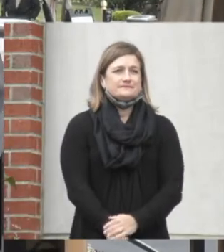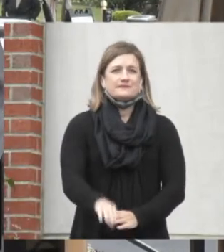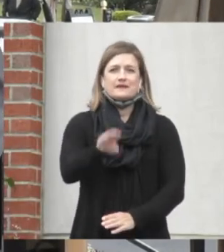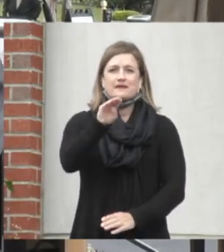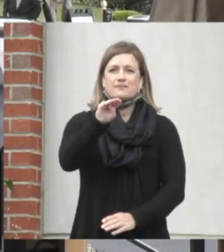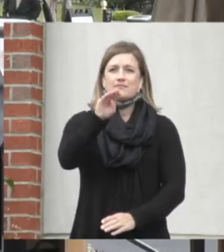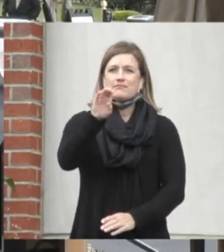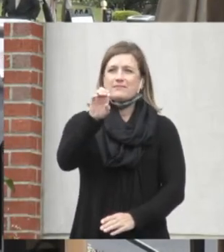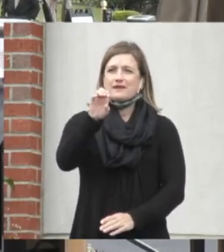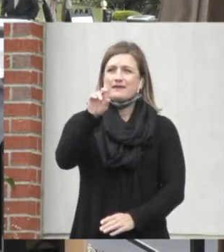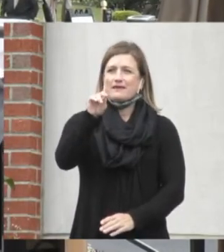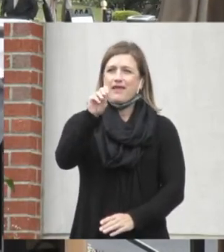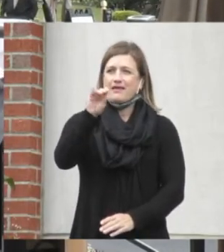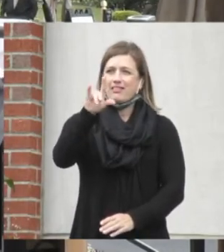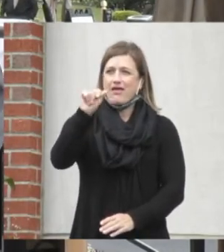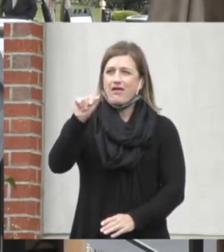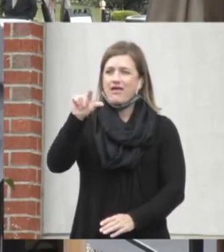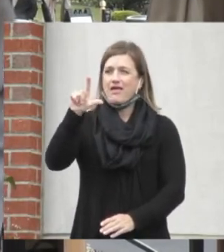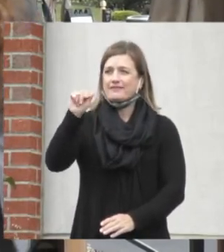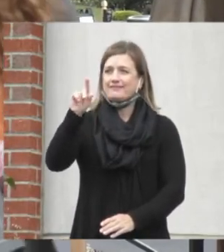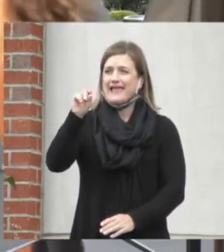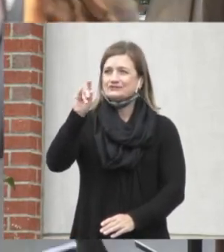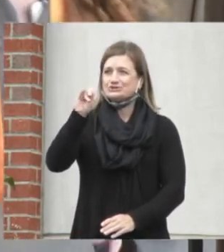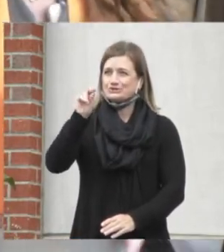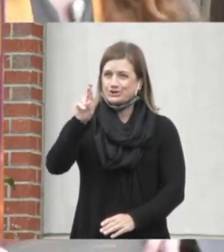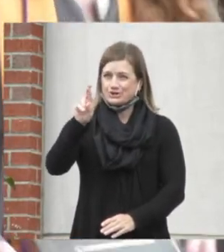Michaela Lassiter, Culinary Arts.